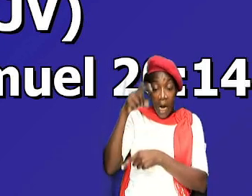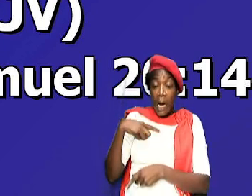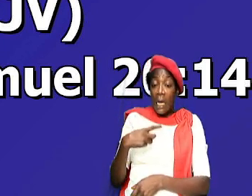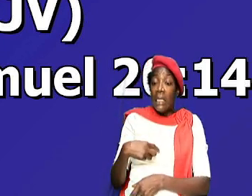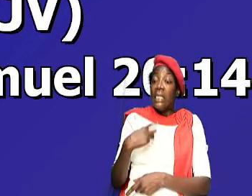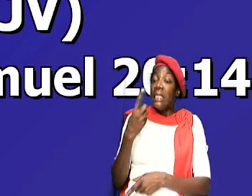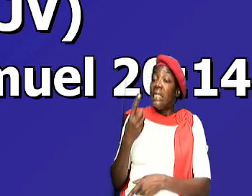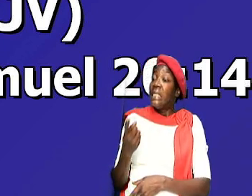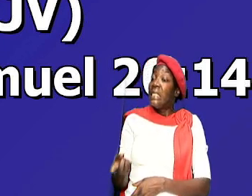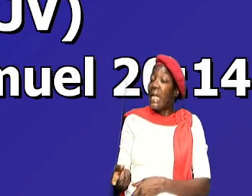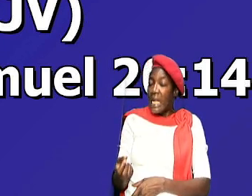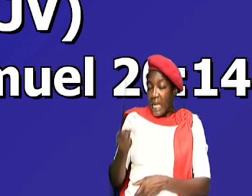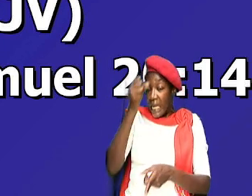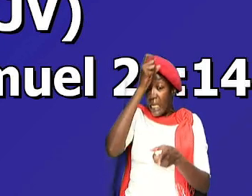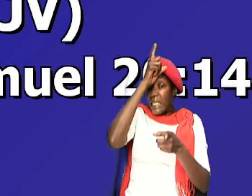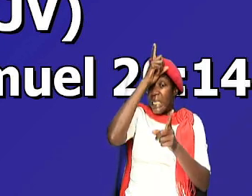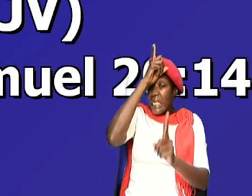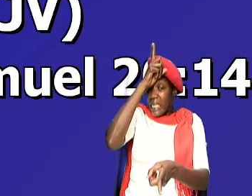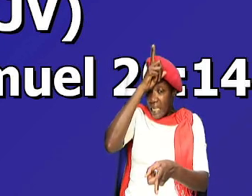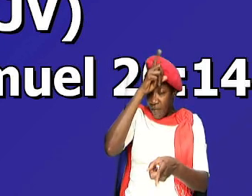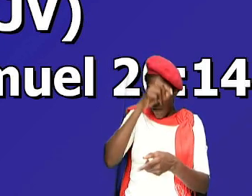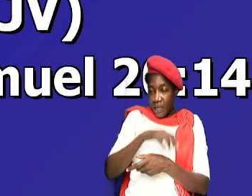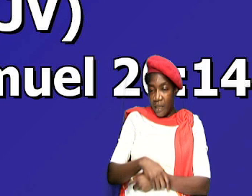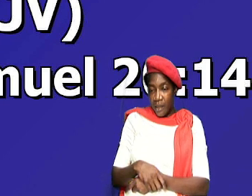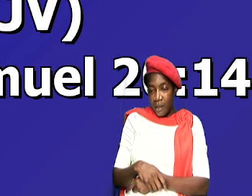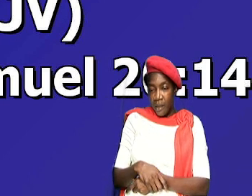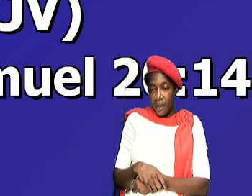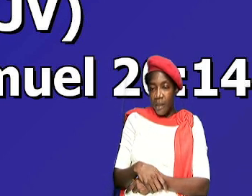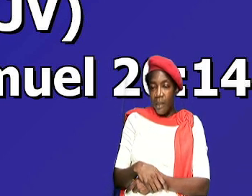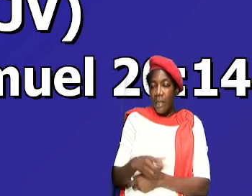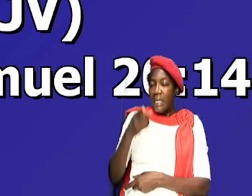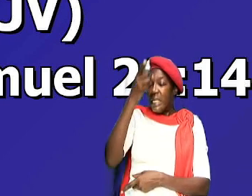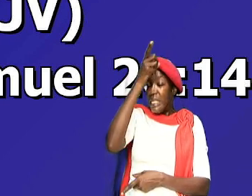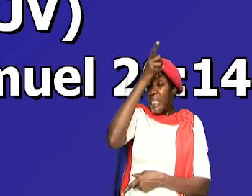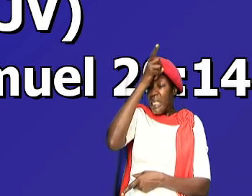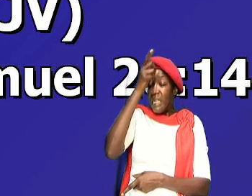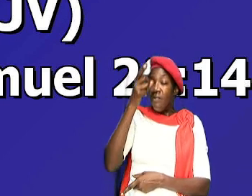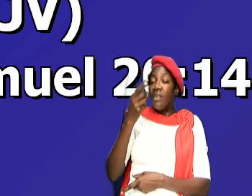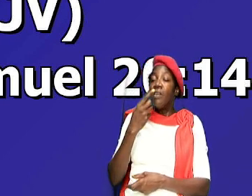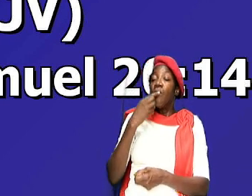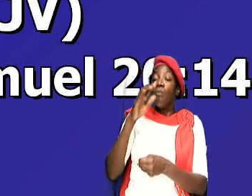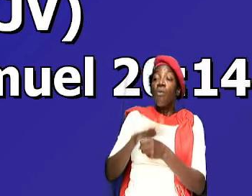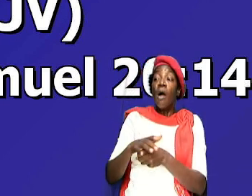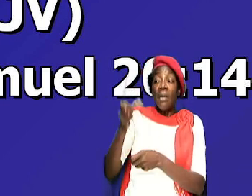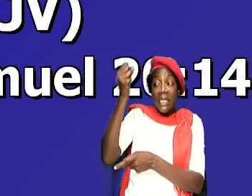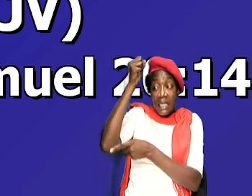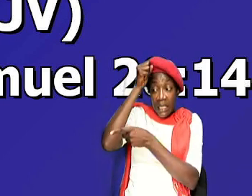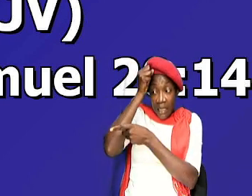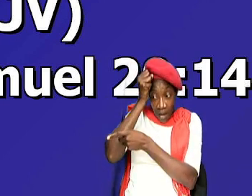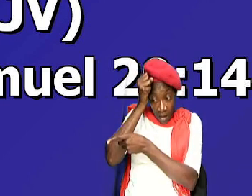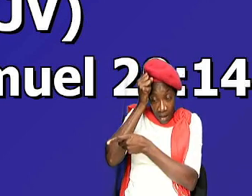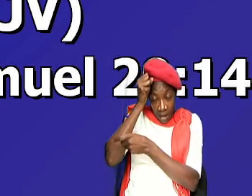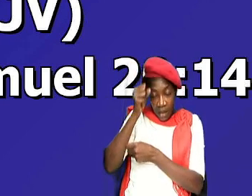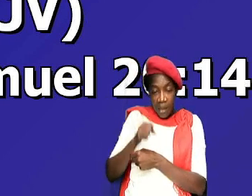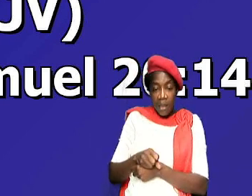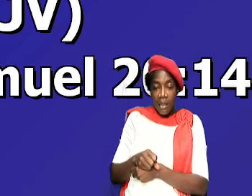So David promised Saul, and David promised Jonathan.